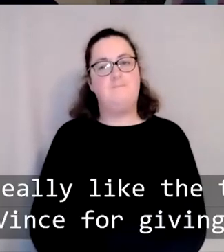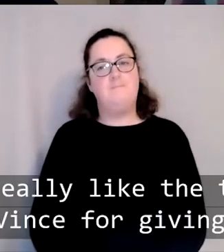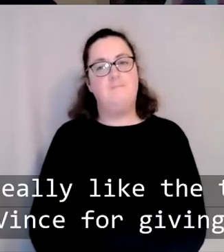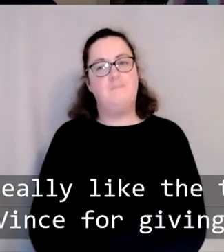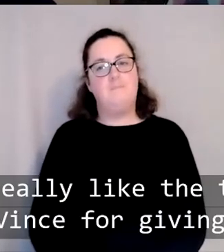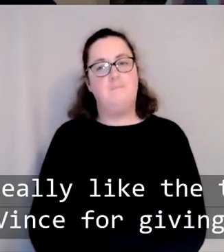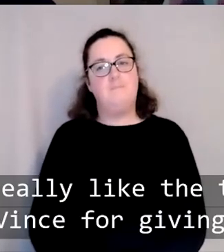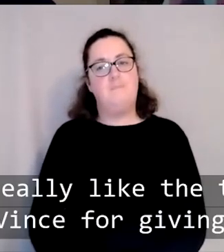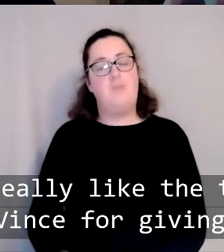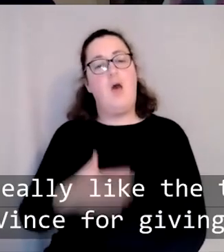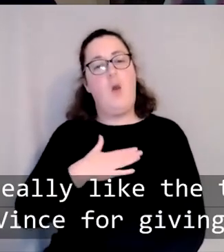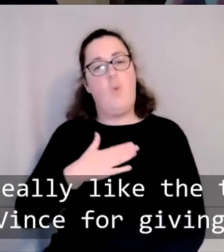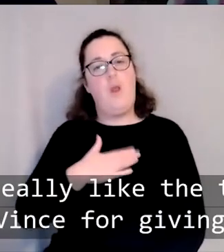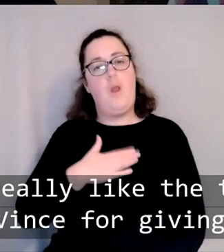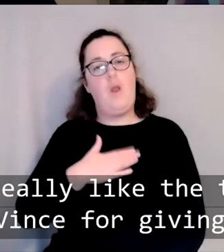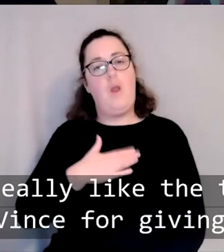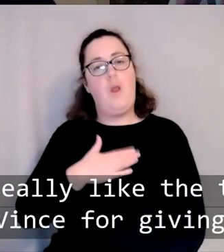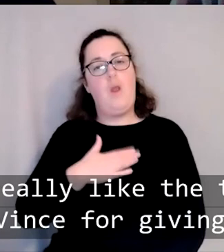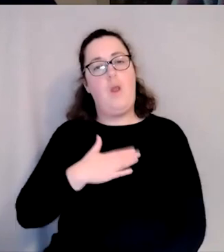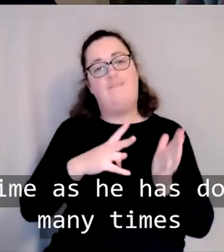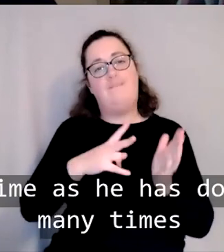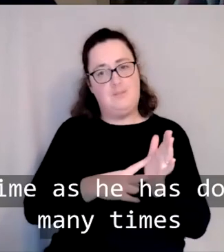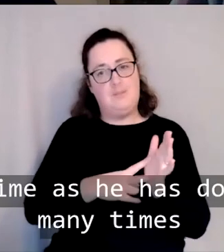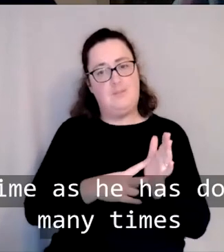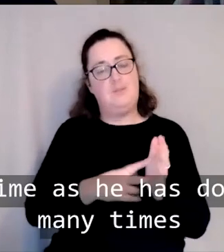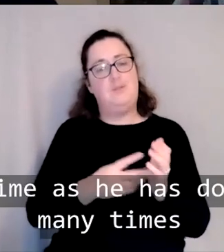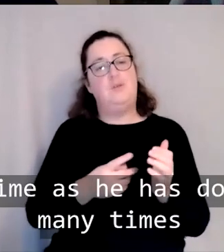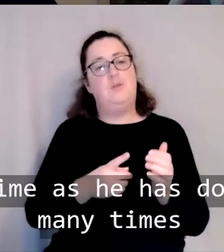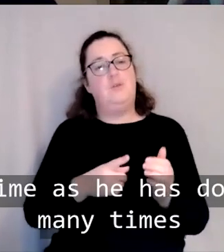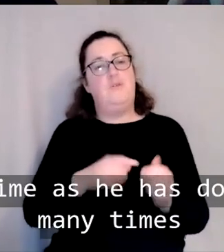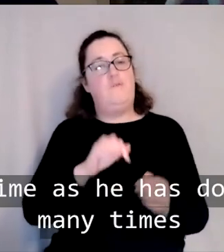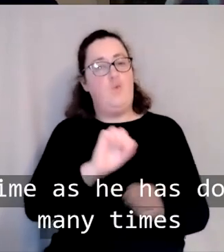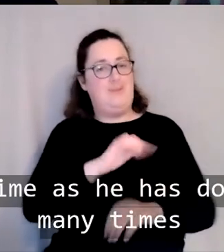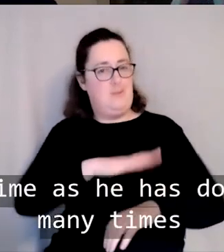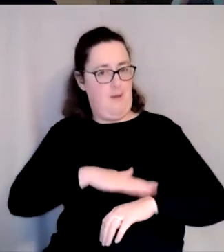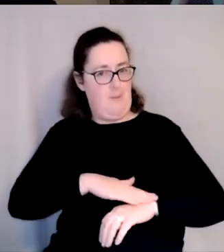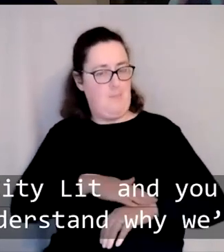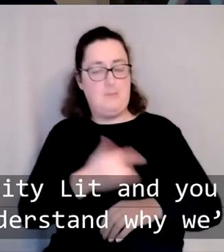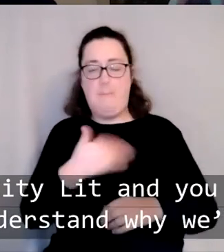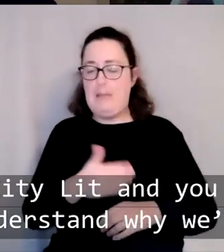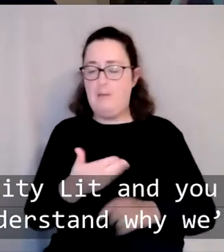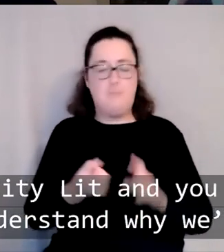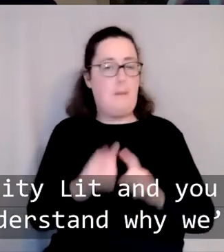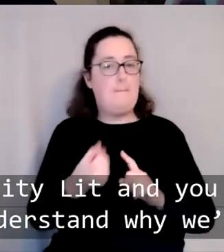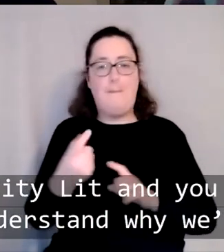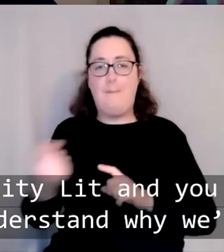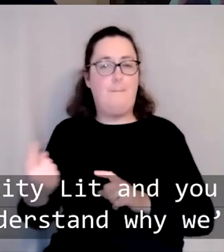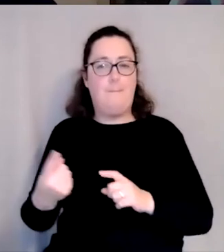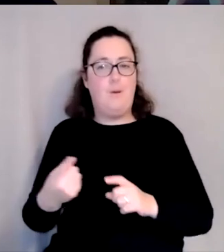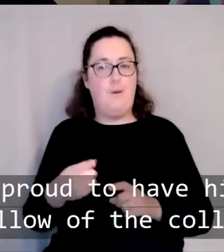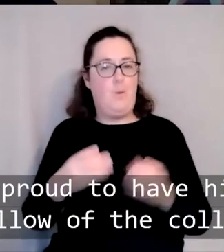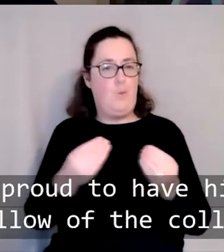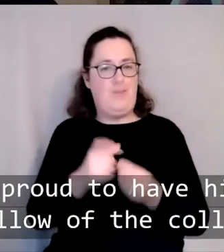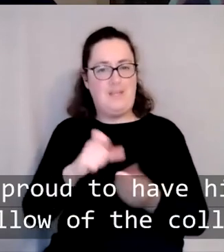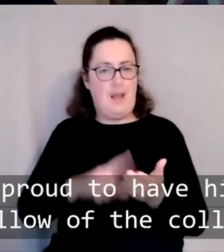I'd really like to thank Vince for giving us his time, as he has done many, many times at City Lit, and you can understand why